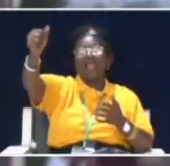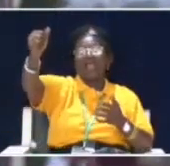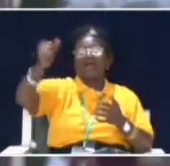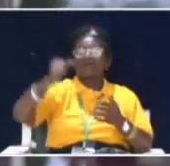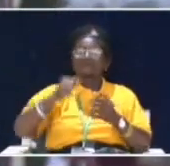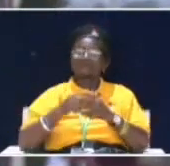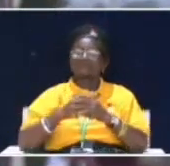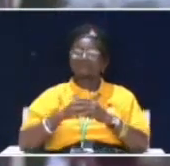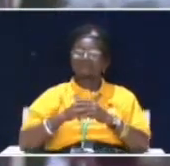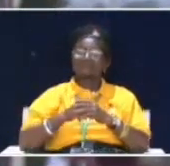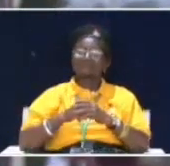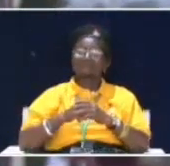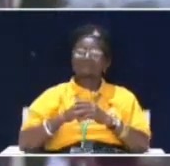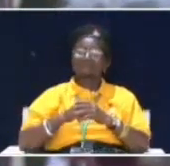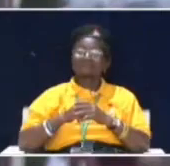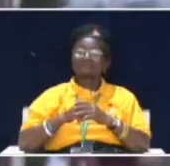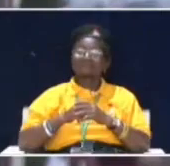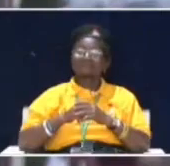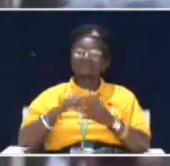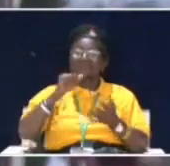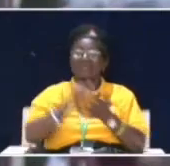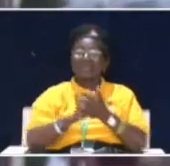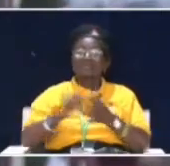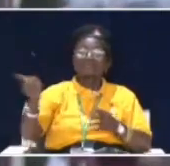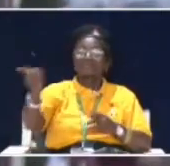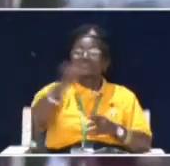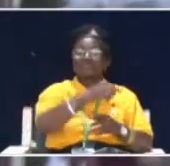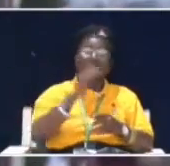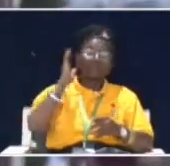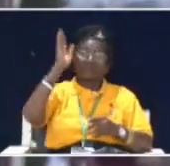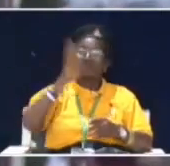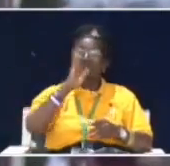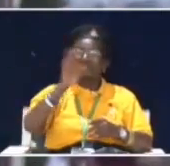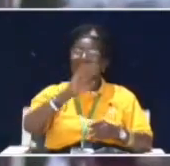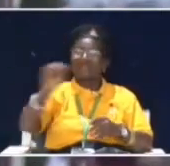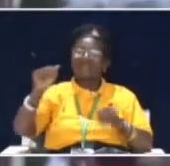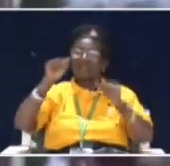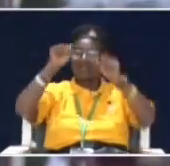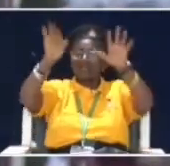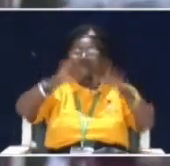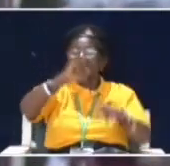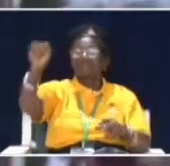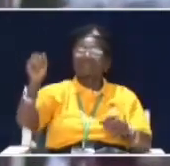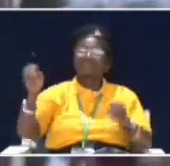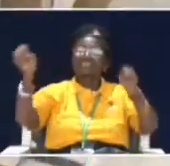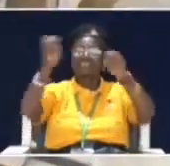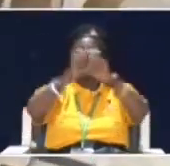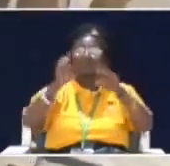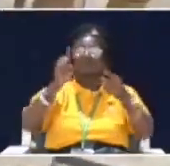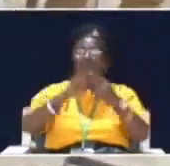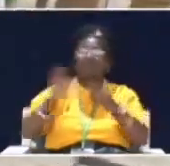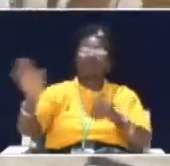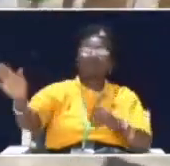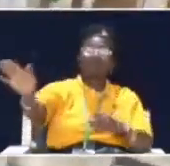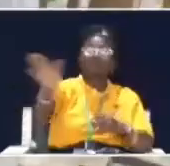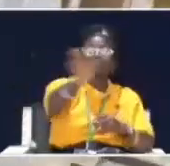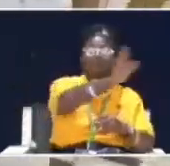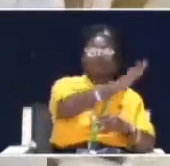to bege. That you will be a blessing even to your enemies.